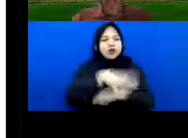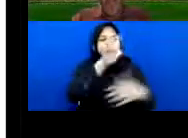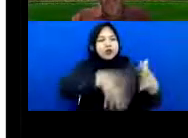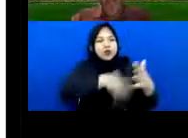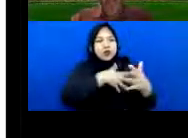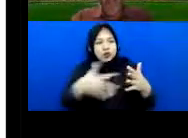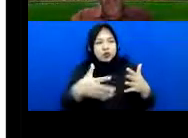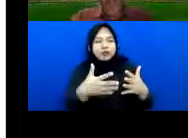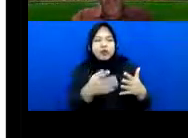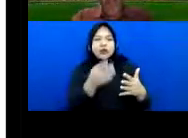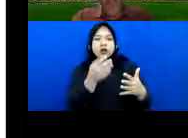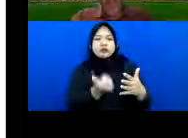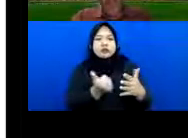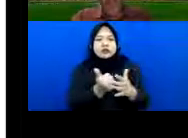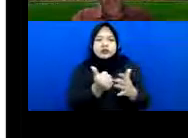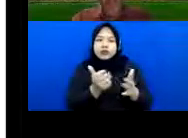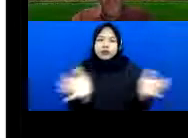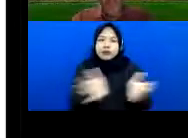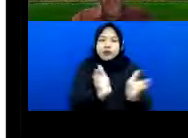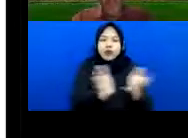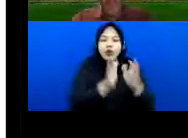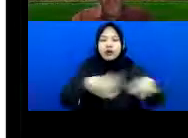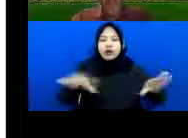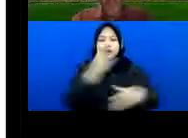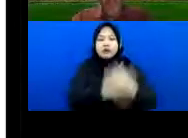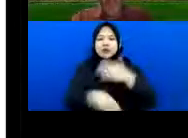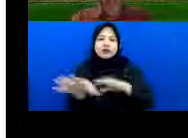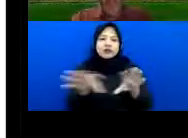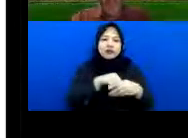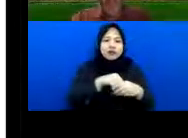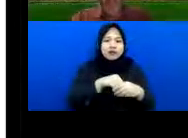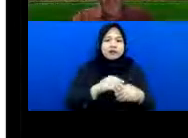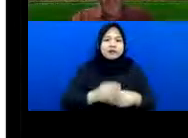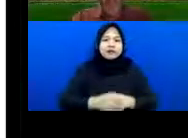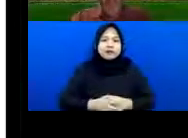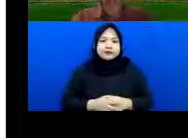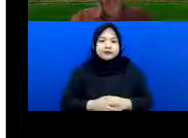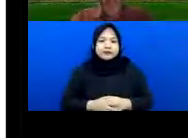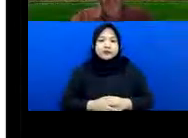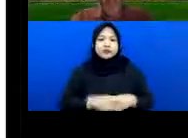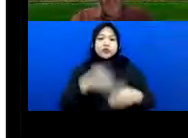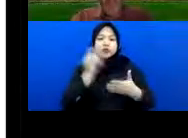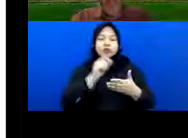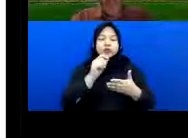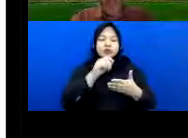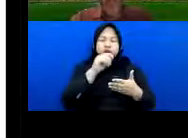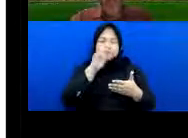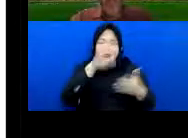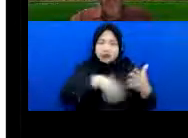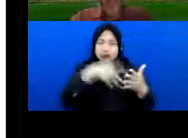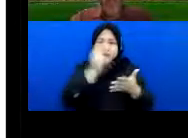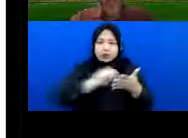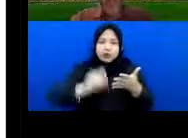can increase the engagement of children with disability. School curriculums tend to be designed to measure